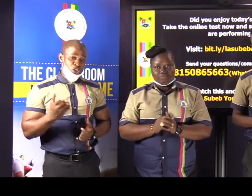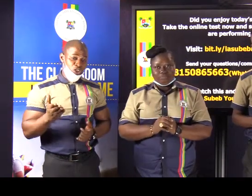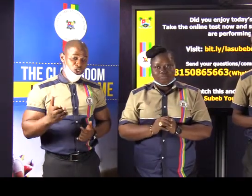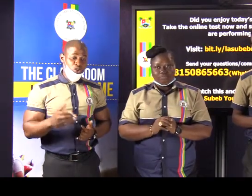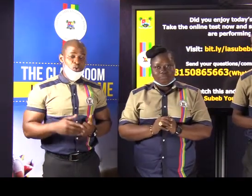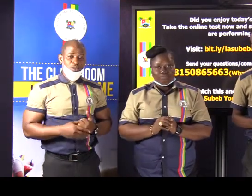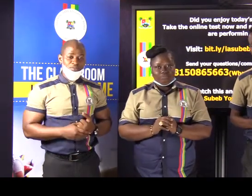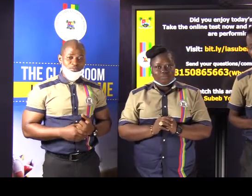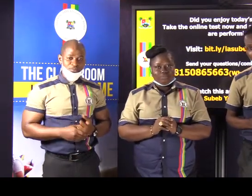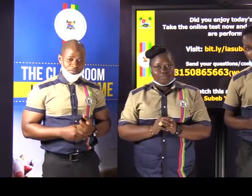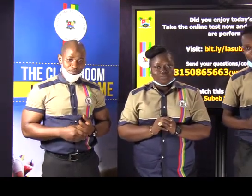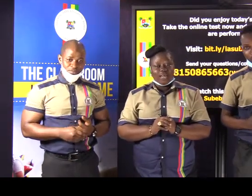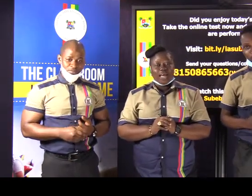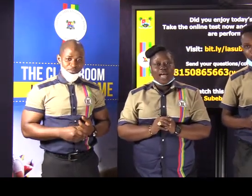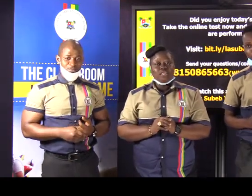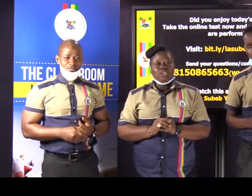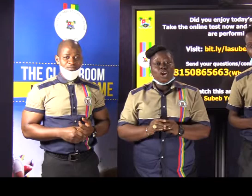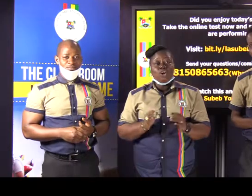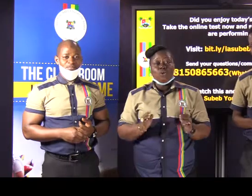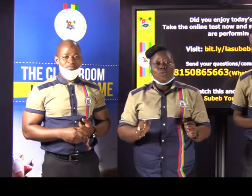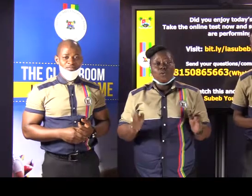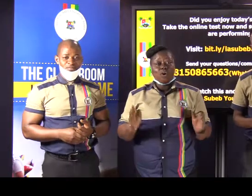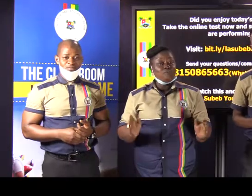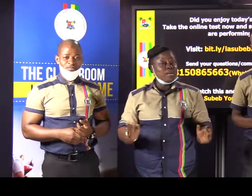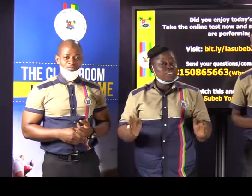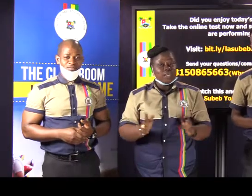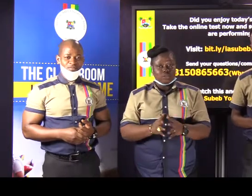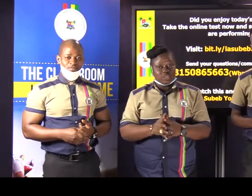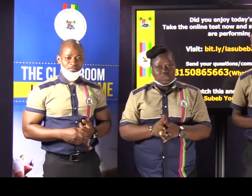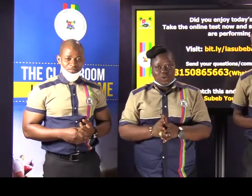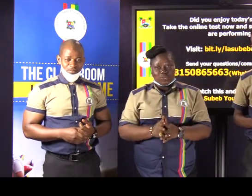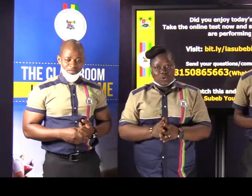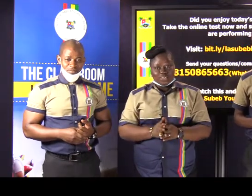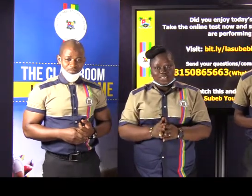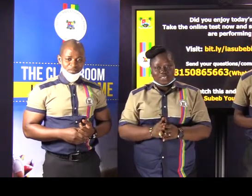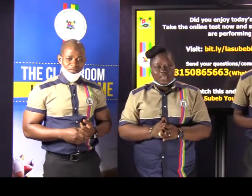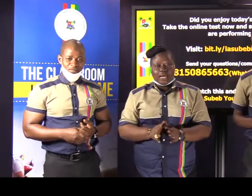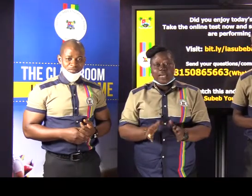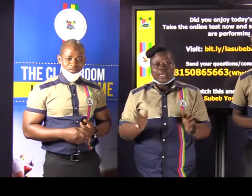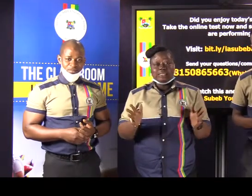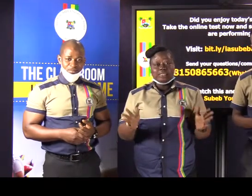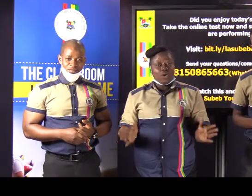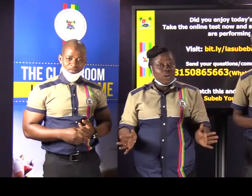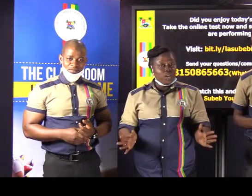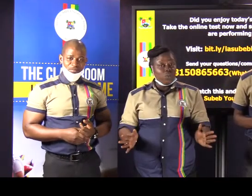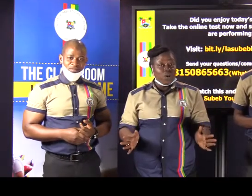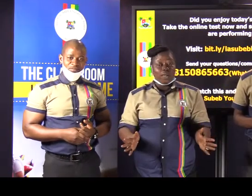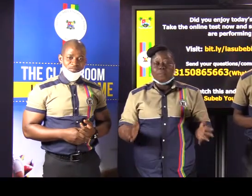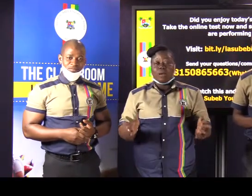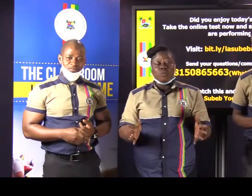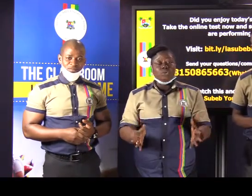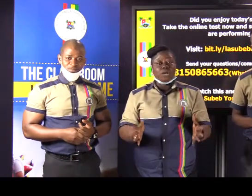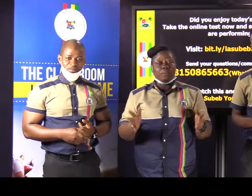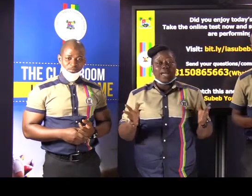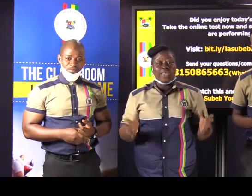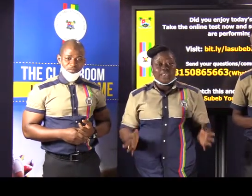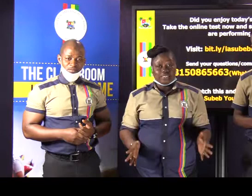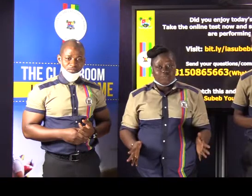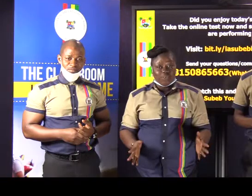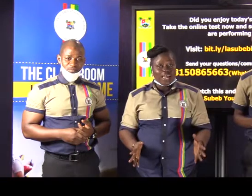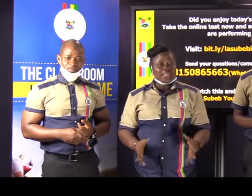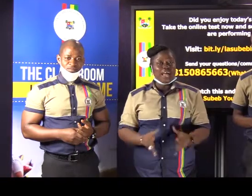name, Your school, Your class, and your local government education authority. That is the only way by which you can